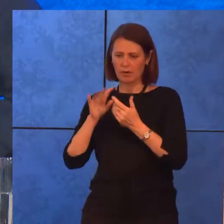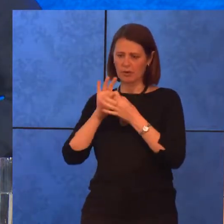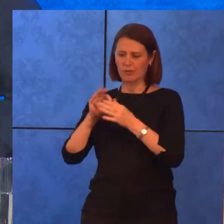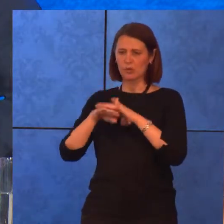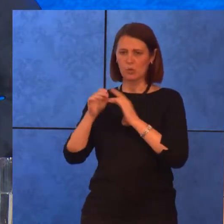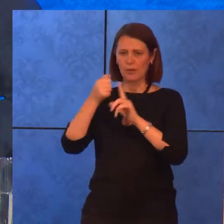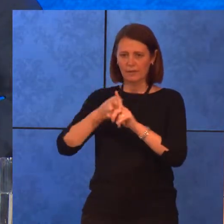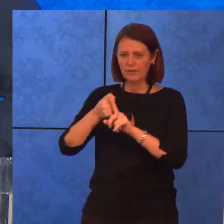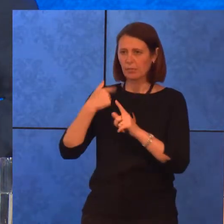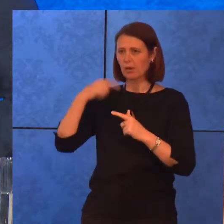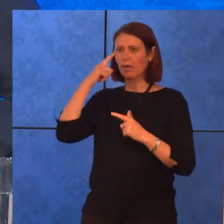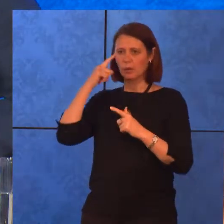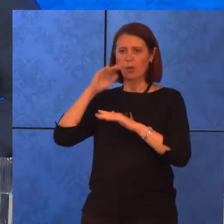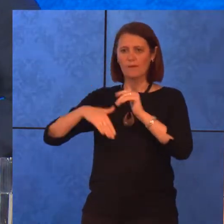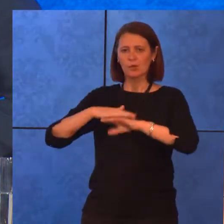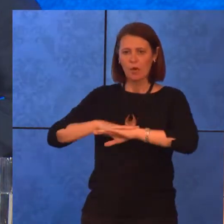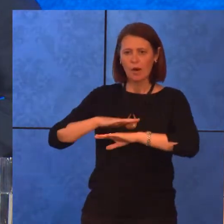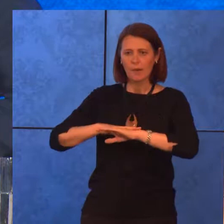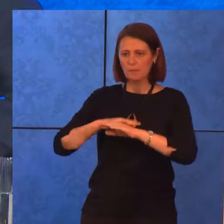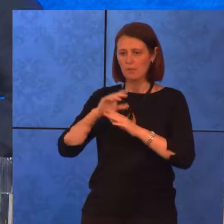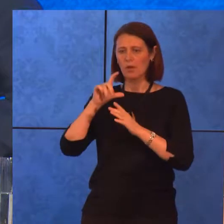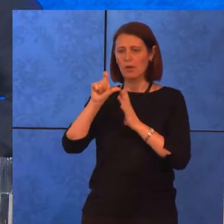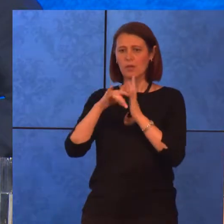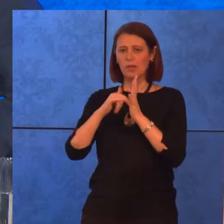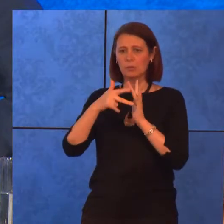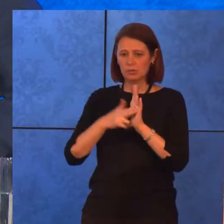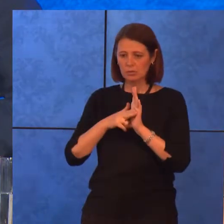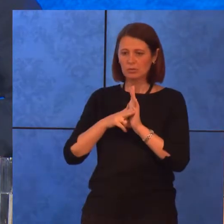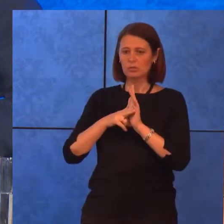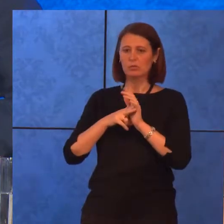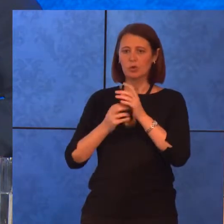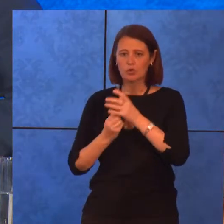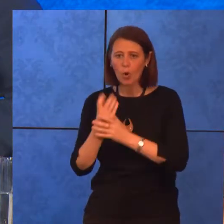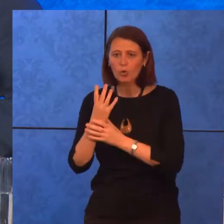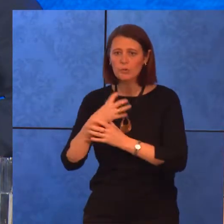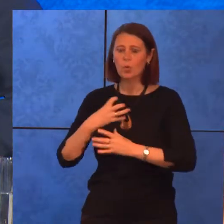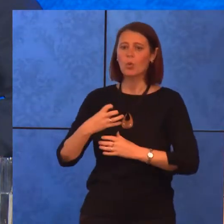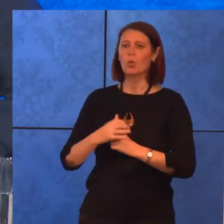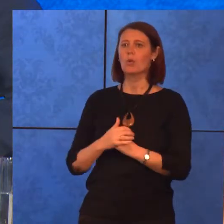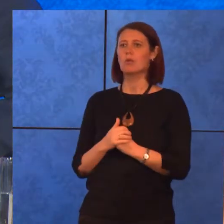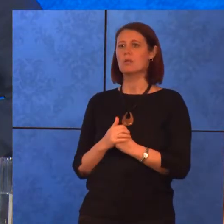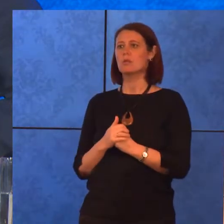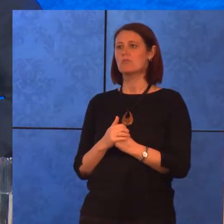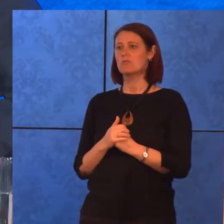do think that over time, as the Commission matures, as we become,